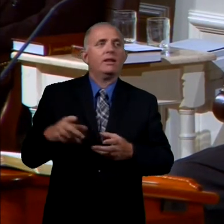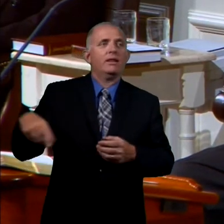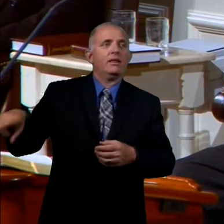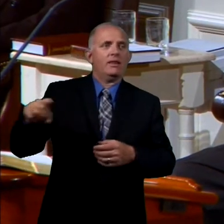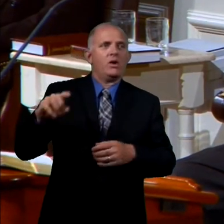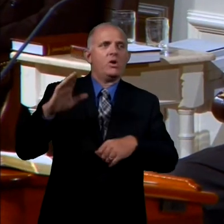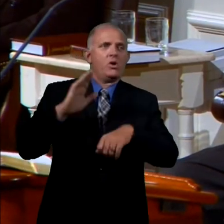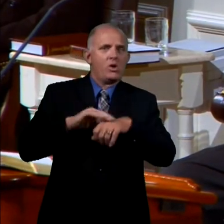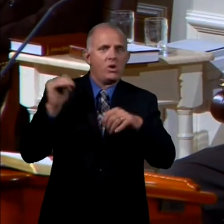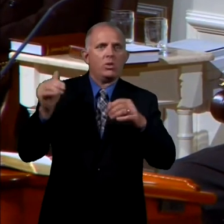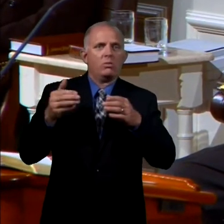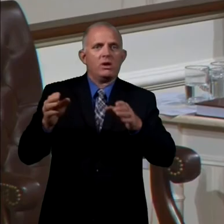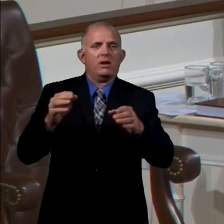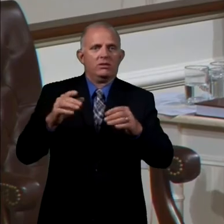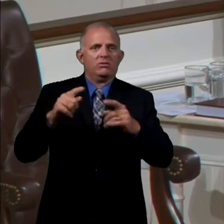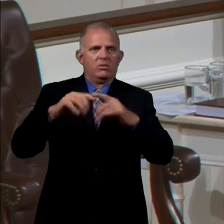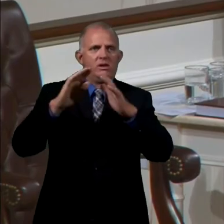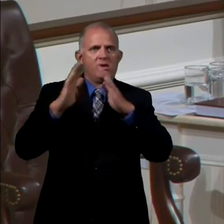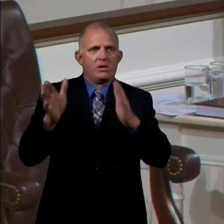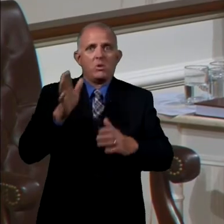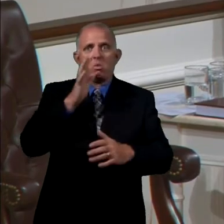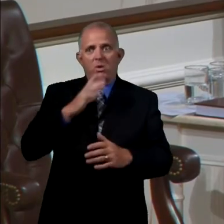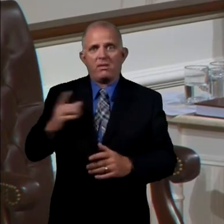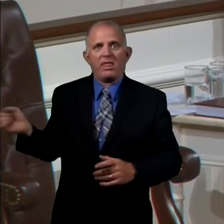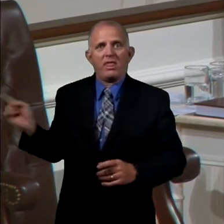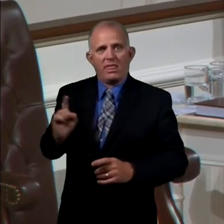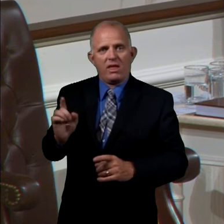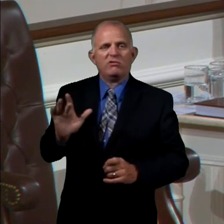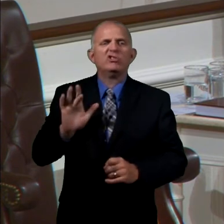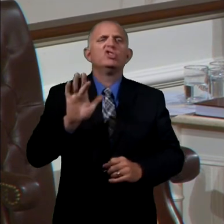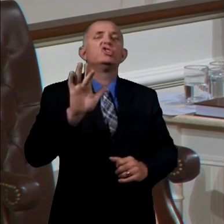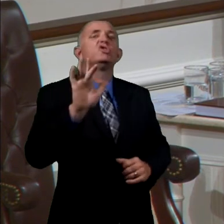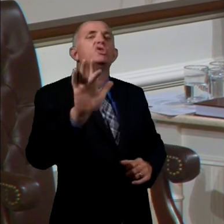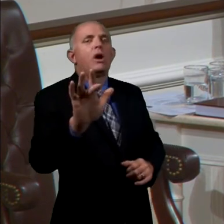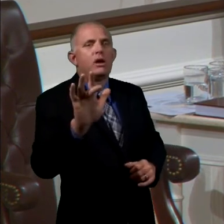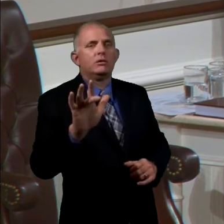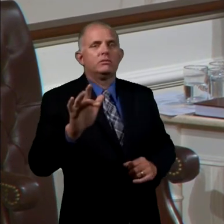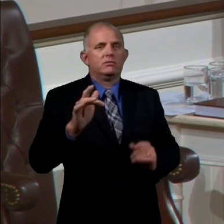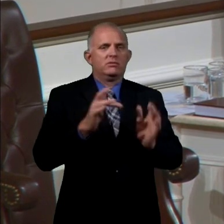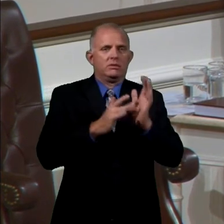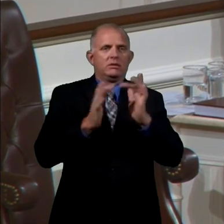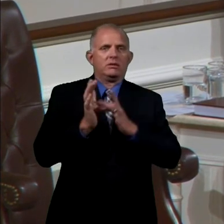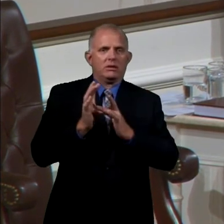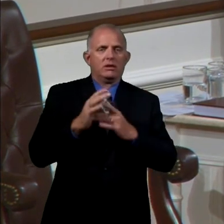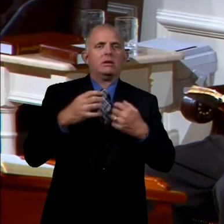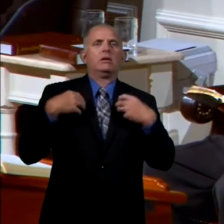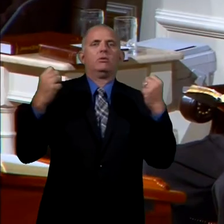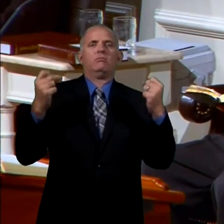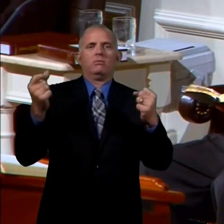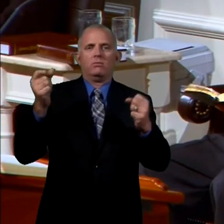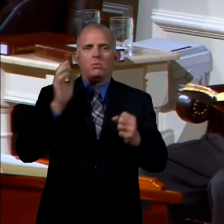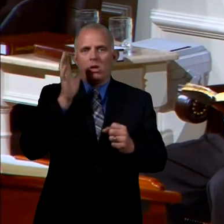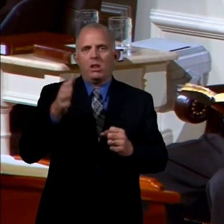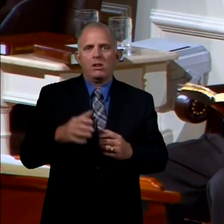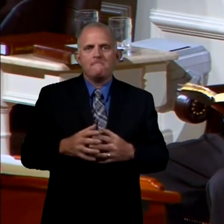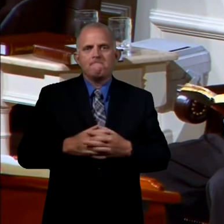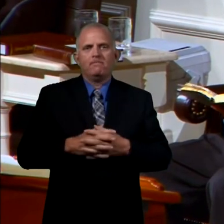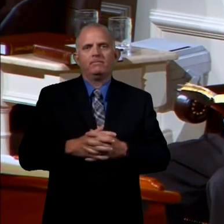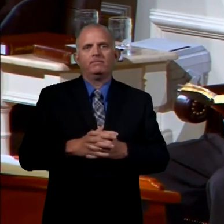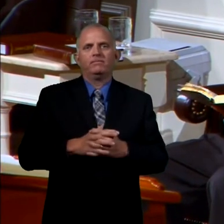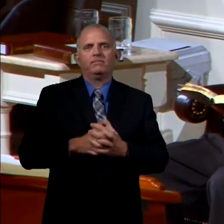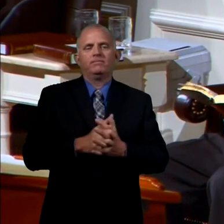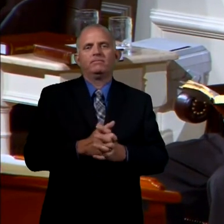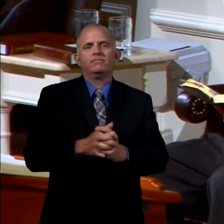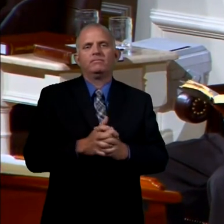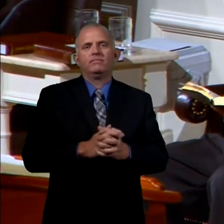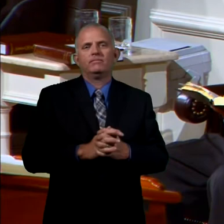again, had an issue, and she was so desperate, saying, if I could just get to that person, it would heal me. Oh, for me